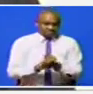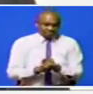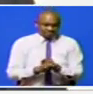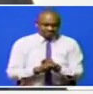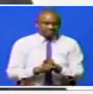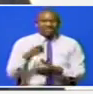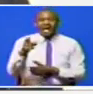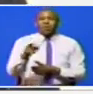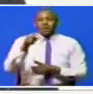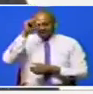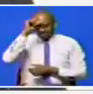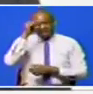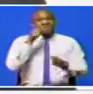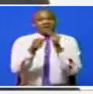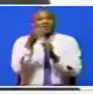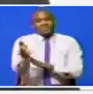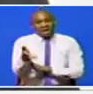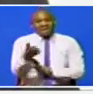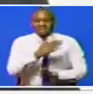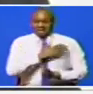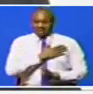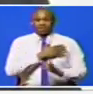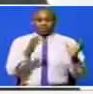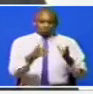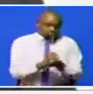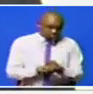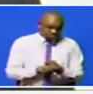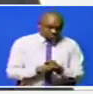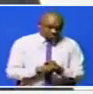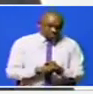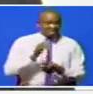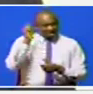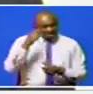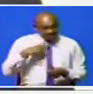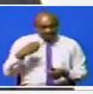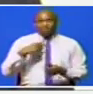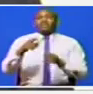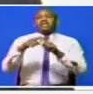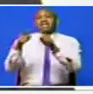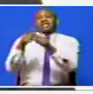state violence expected NASA to walk Kenyans into death traps.